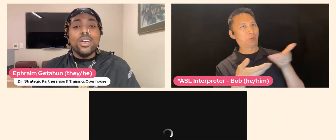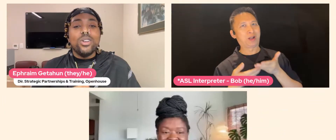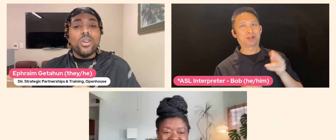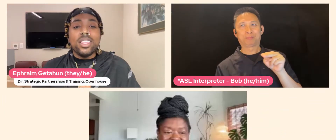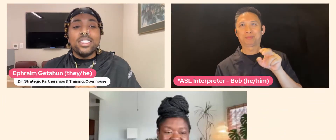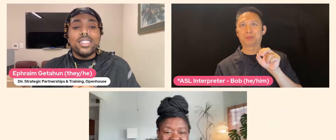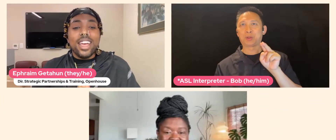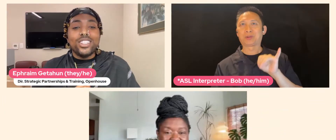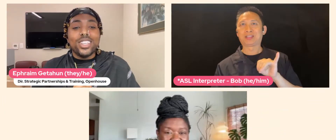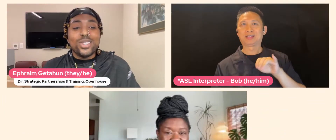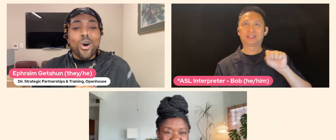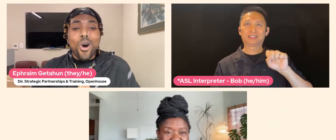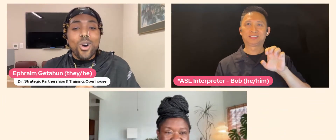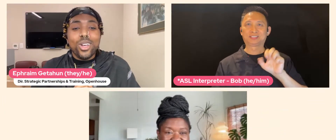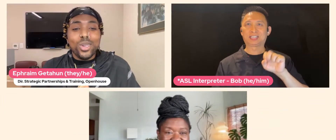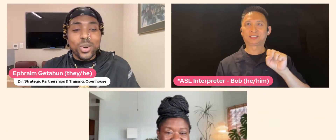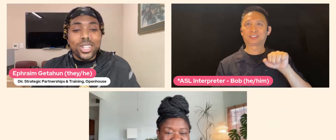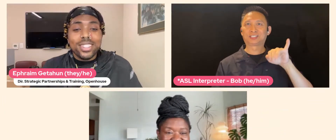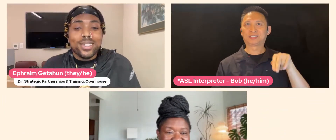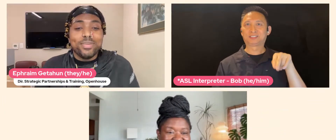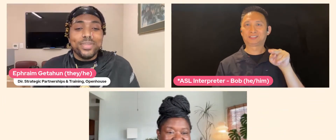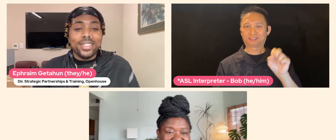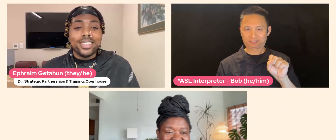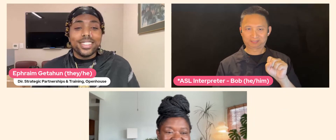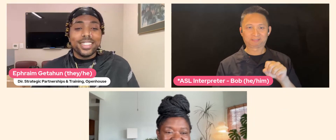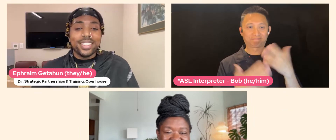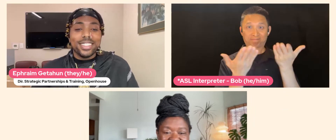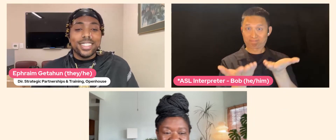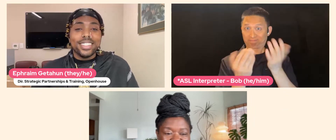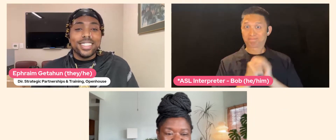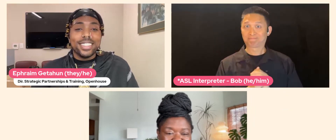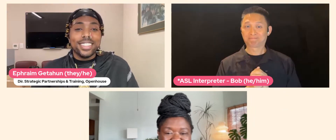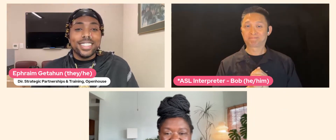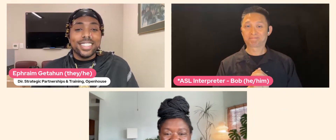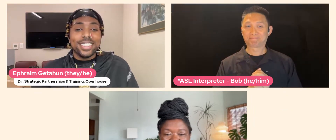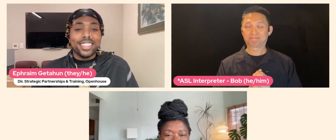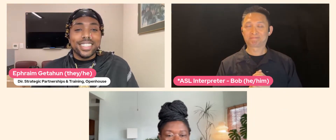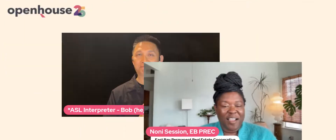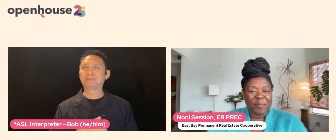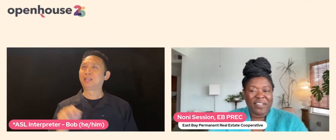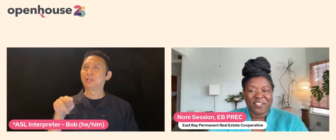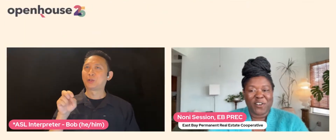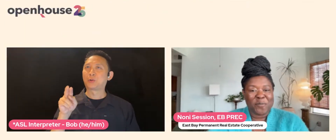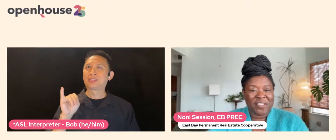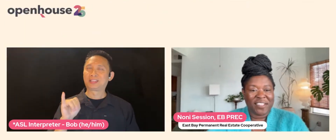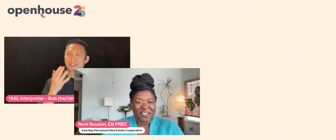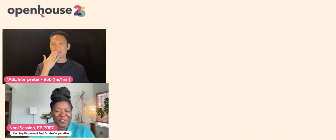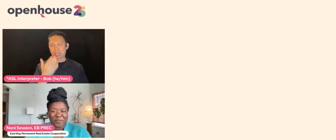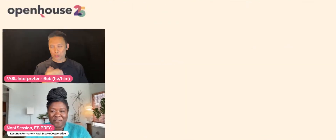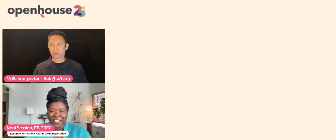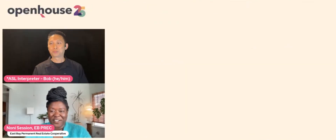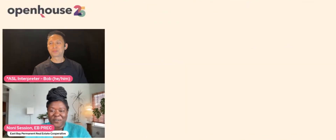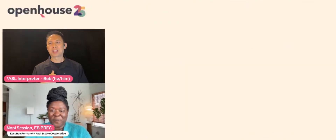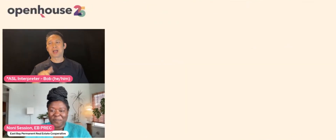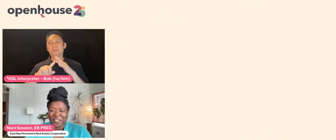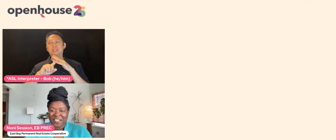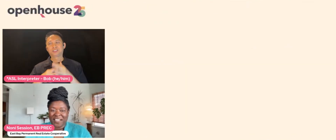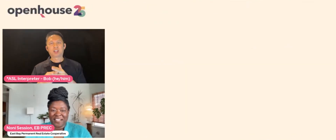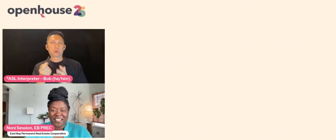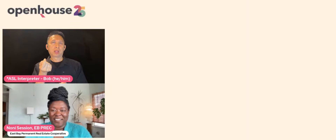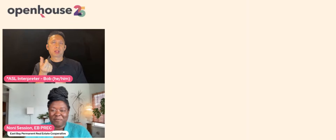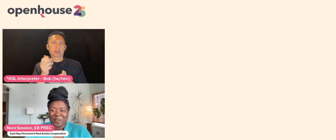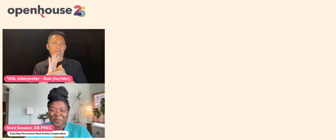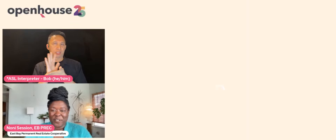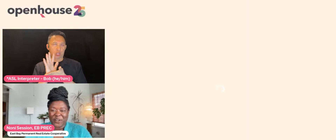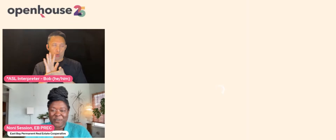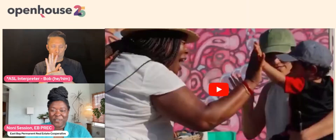session. Noni, the stage is all yours. Thank you, Ephraim. I'm going to start with a little video,